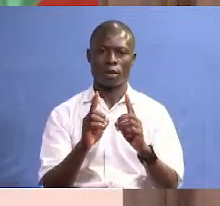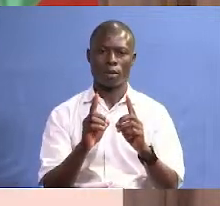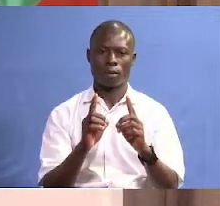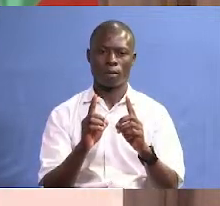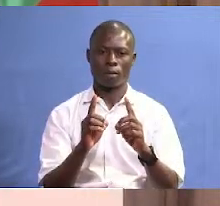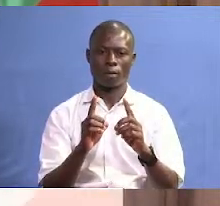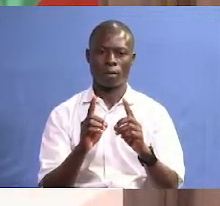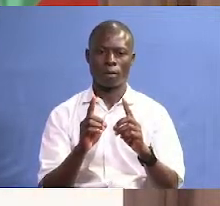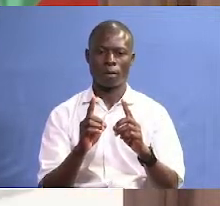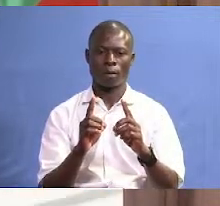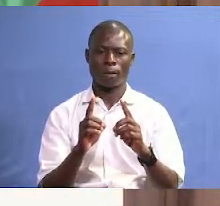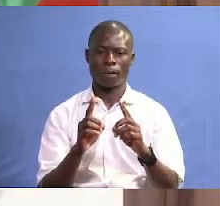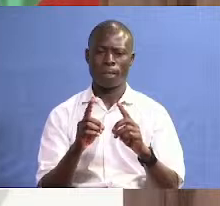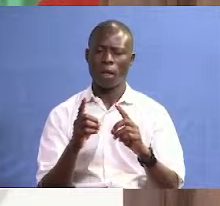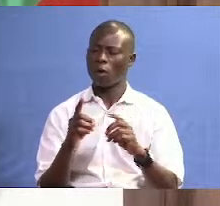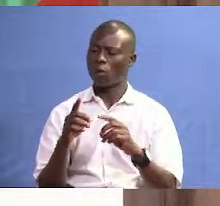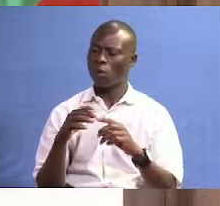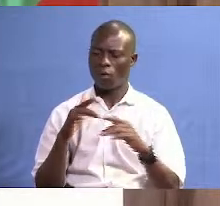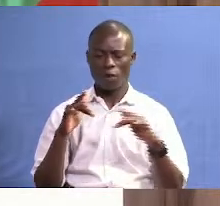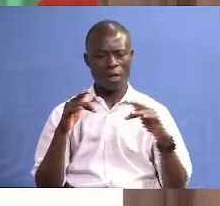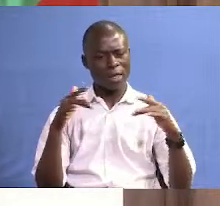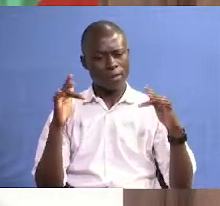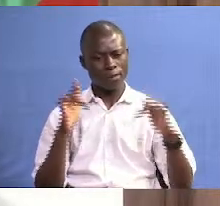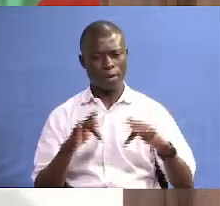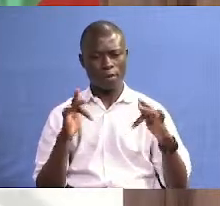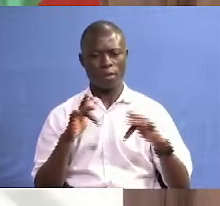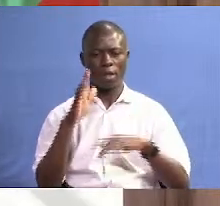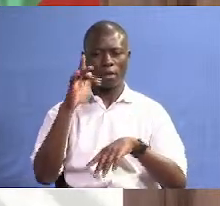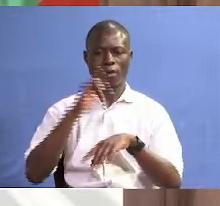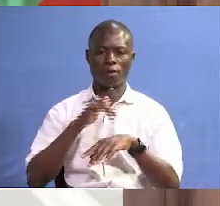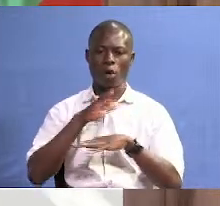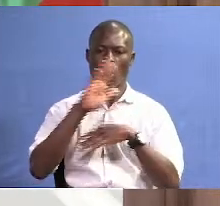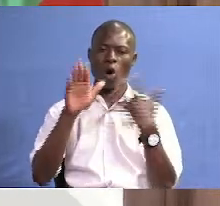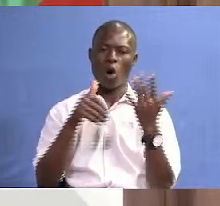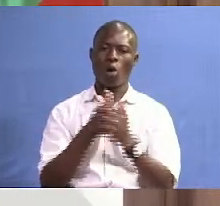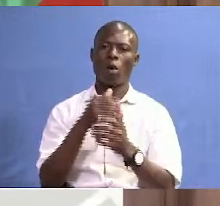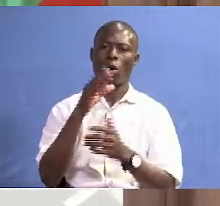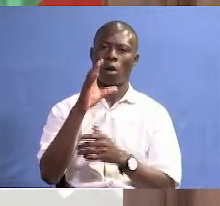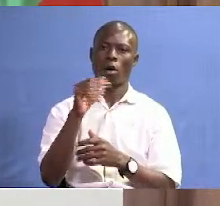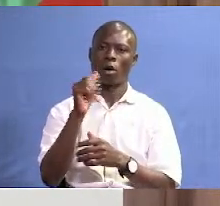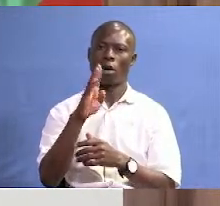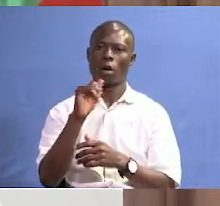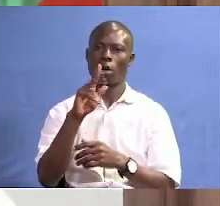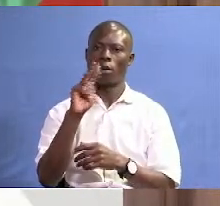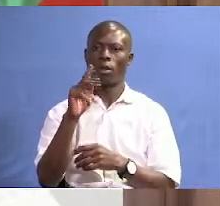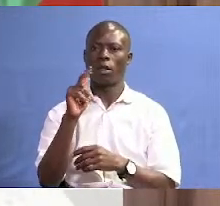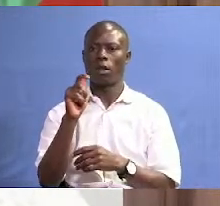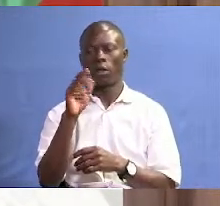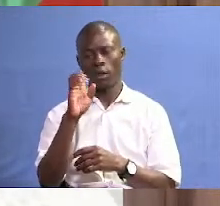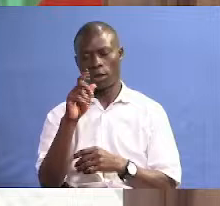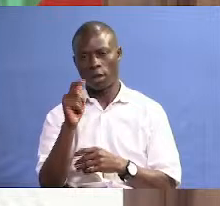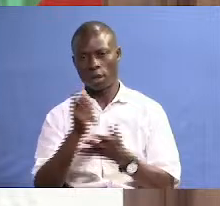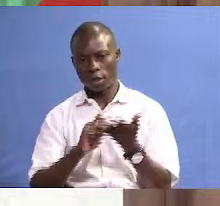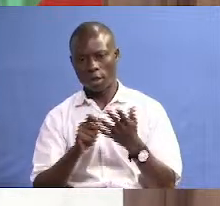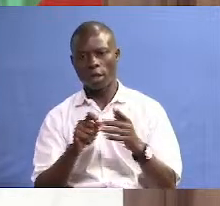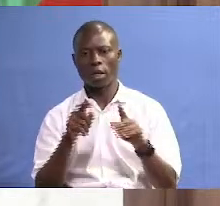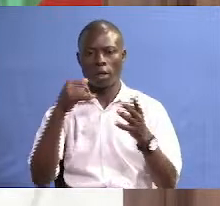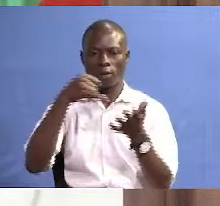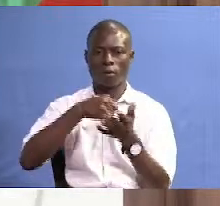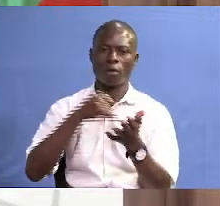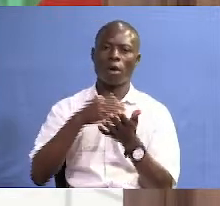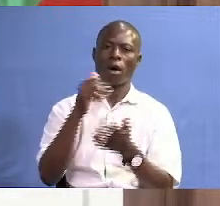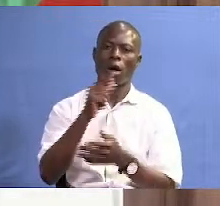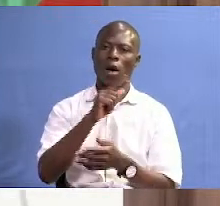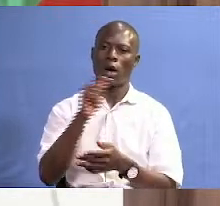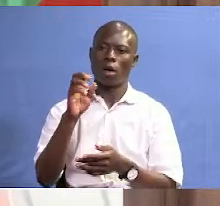to dismiss with immediate effect all the cabinet secretaries and Attorney General of the Republic of